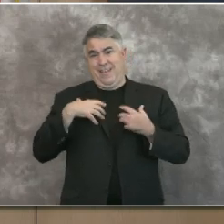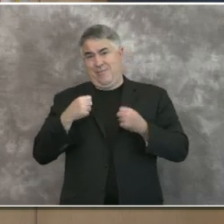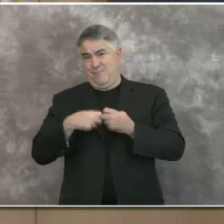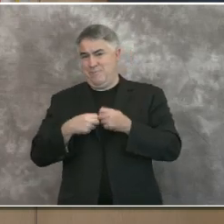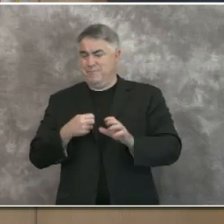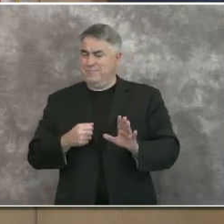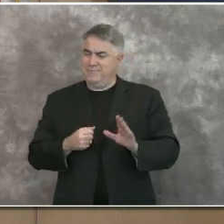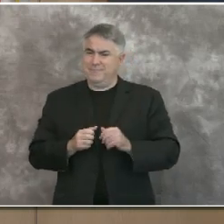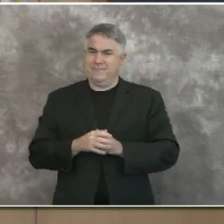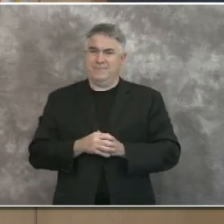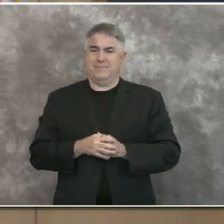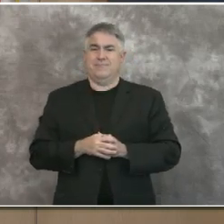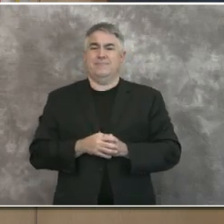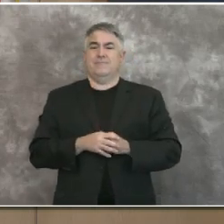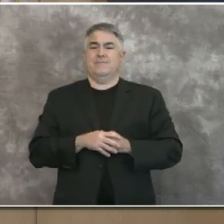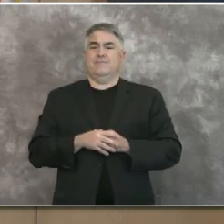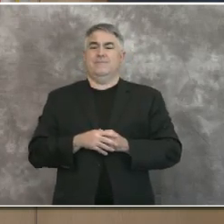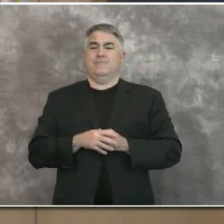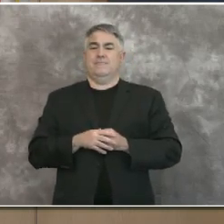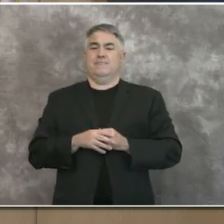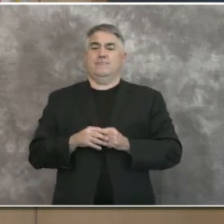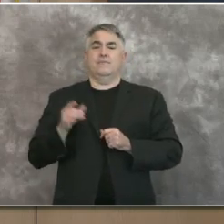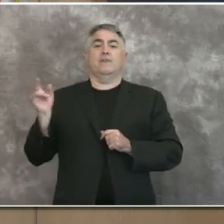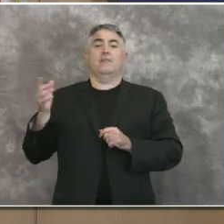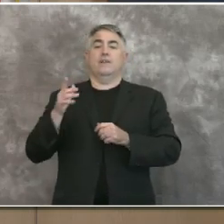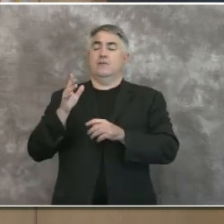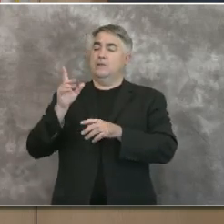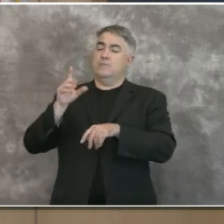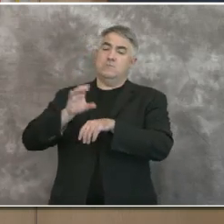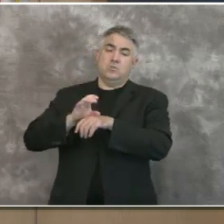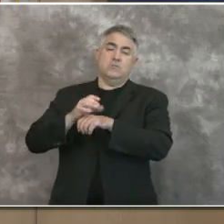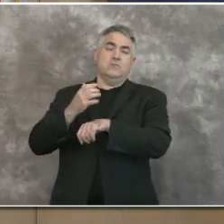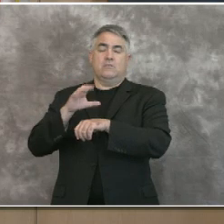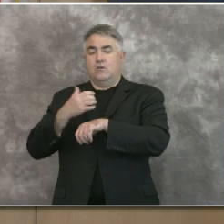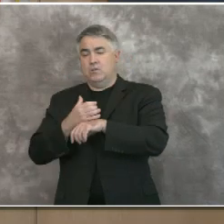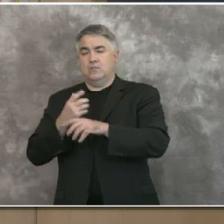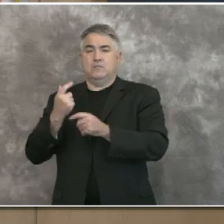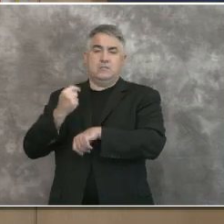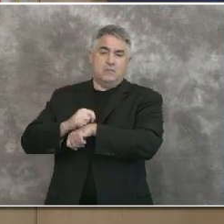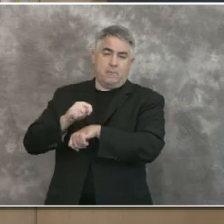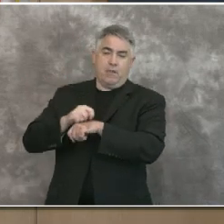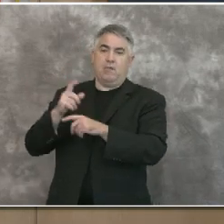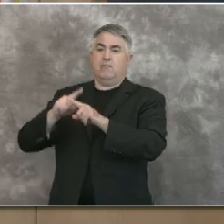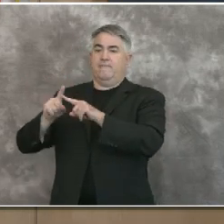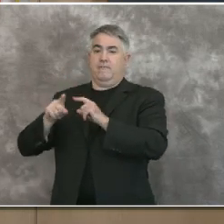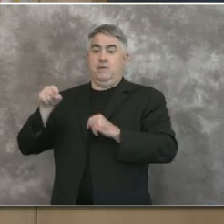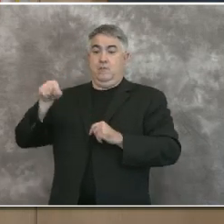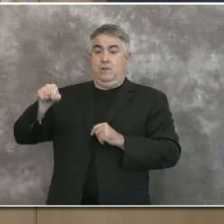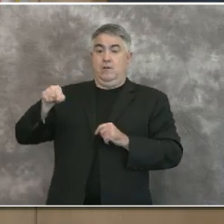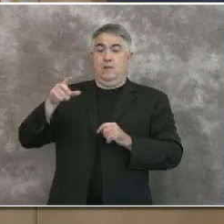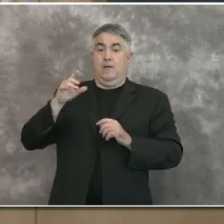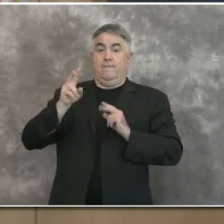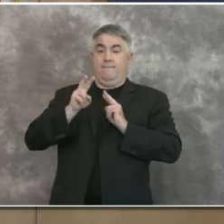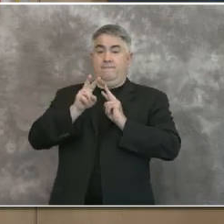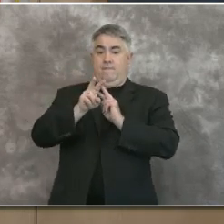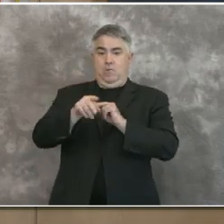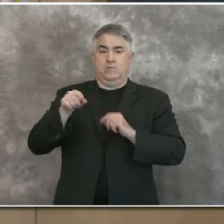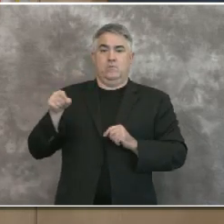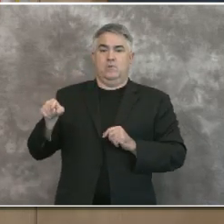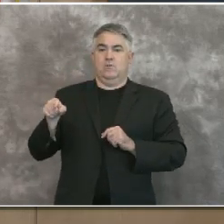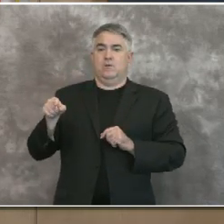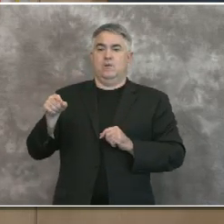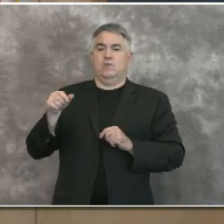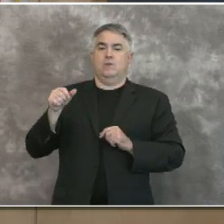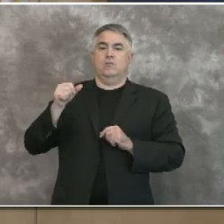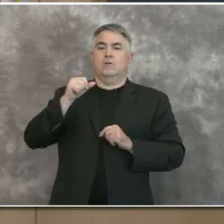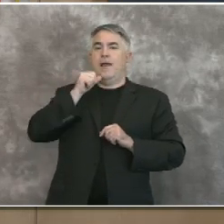worship that performs a funeral is a one-time event directly associated with the funeral, and there are no ongoing religious services